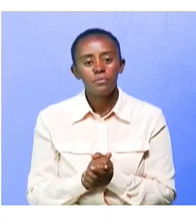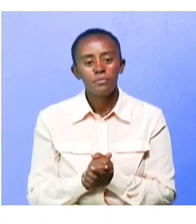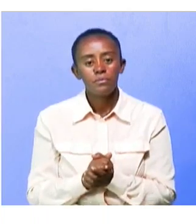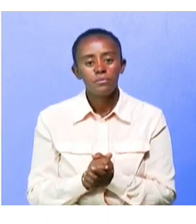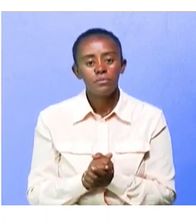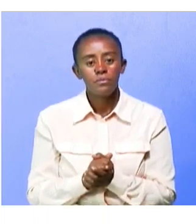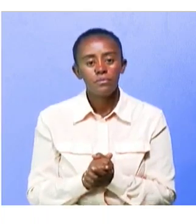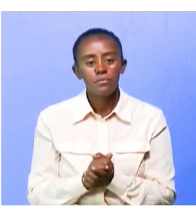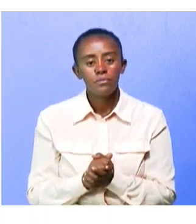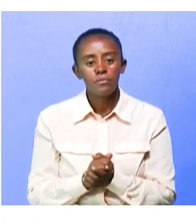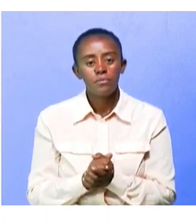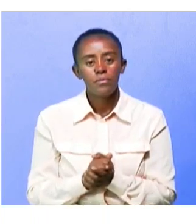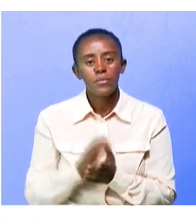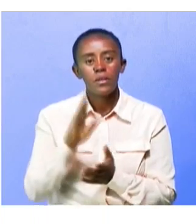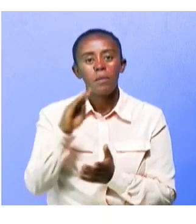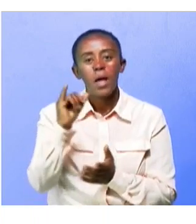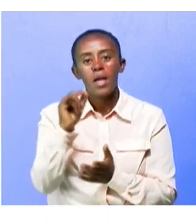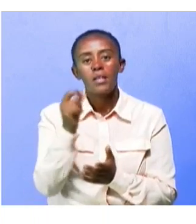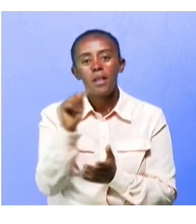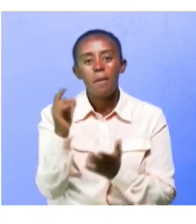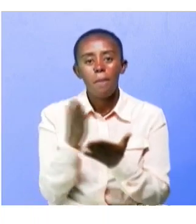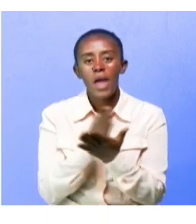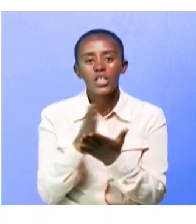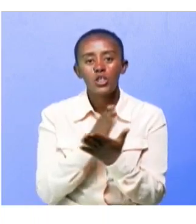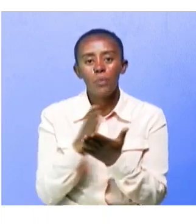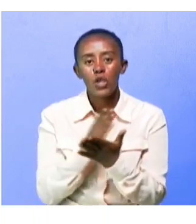by the participation of